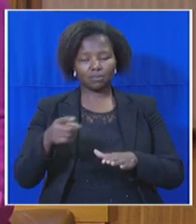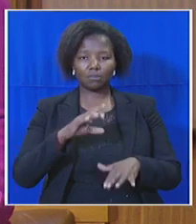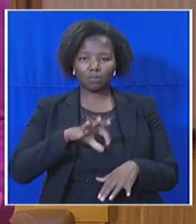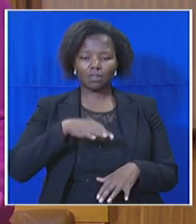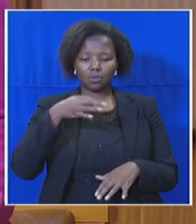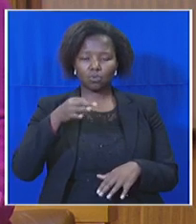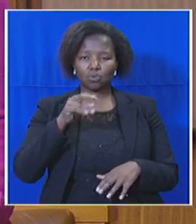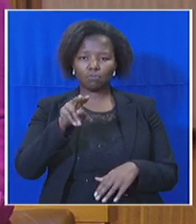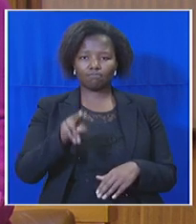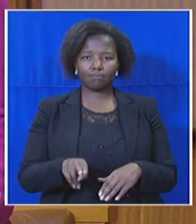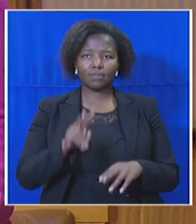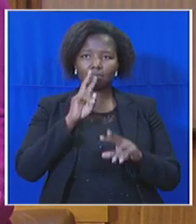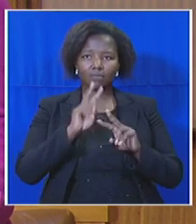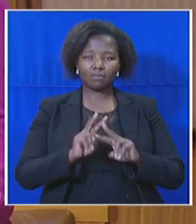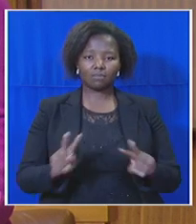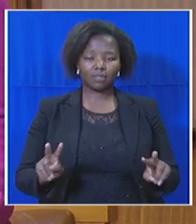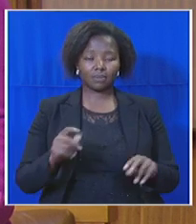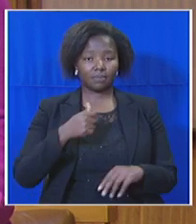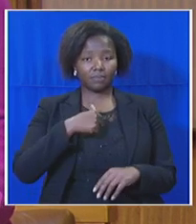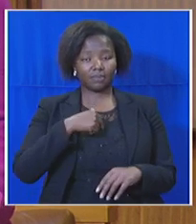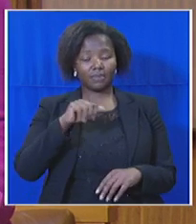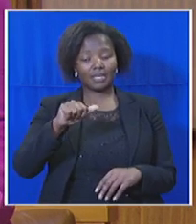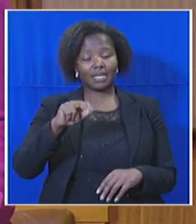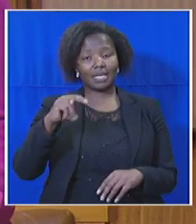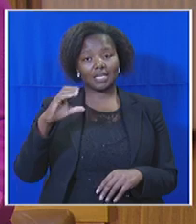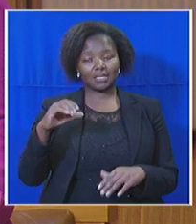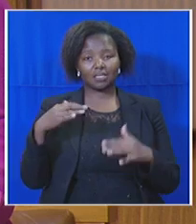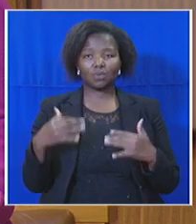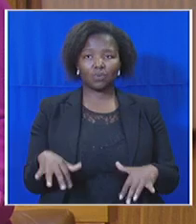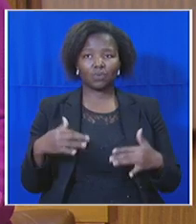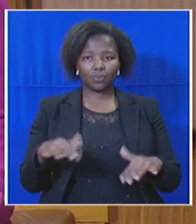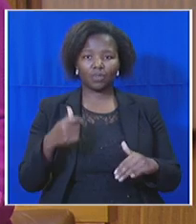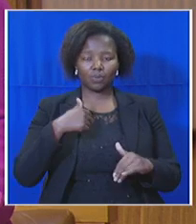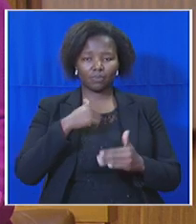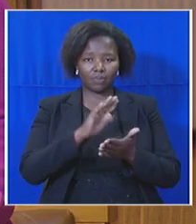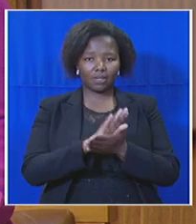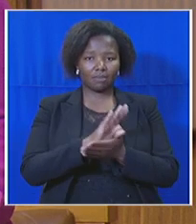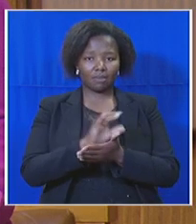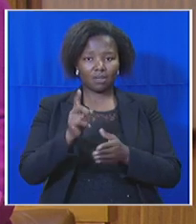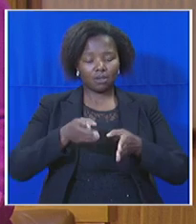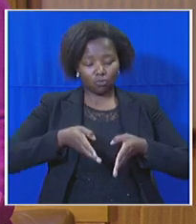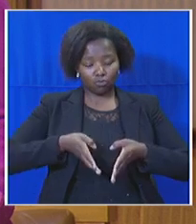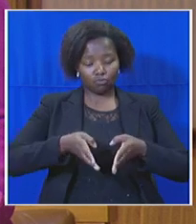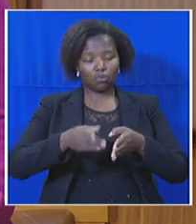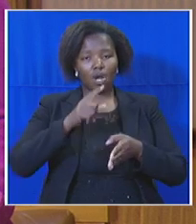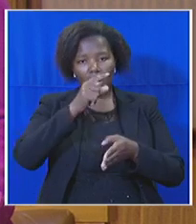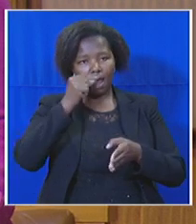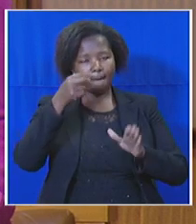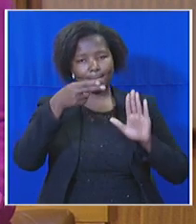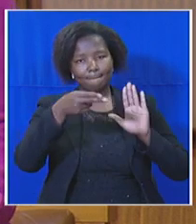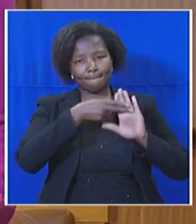the ANC, we are also grateful that there is a road named after him in Tshwane,